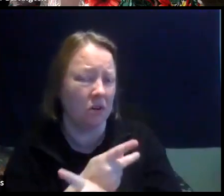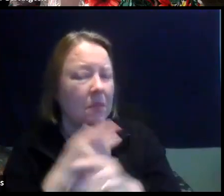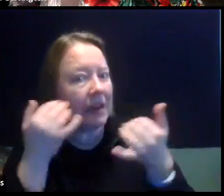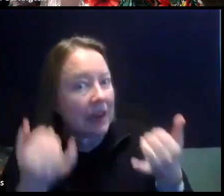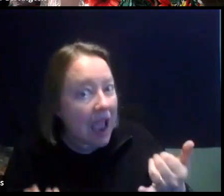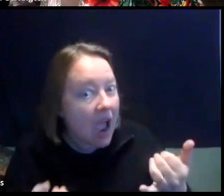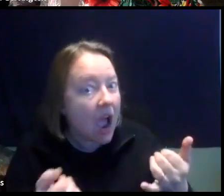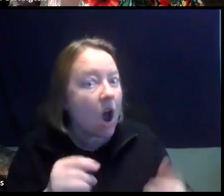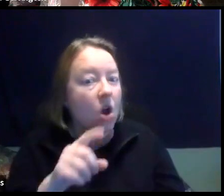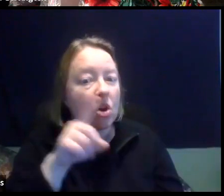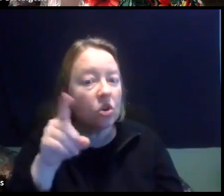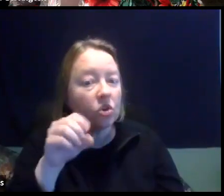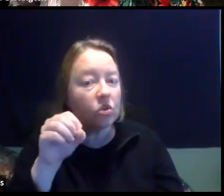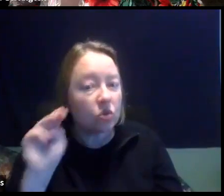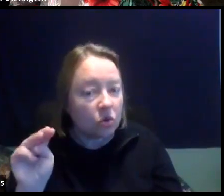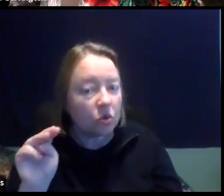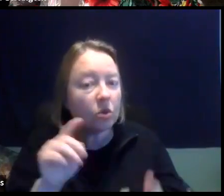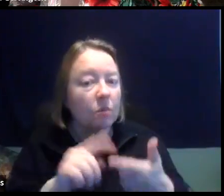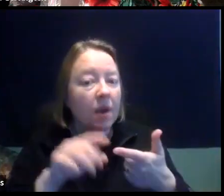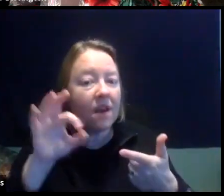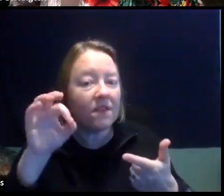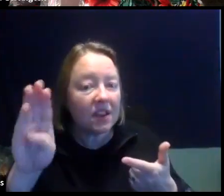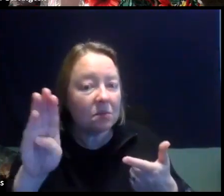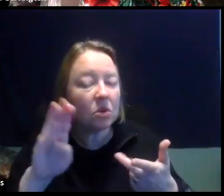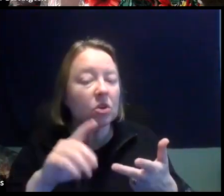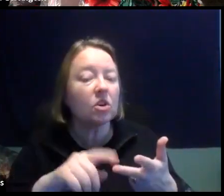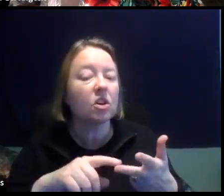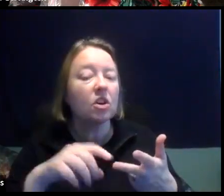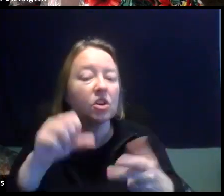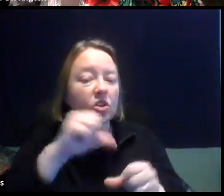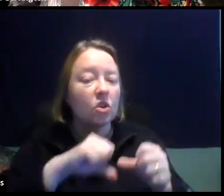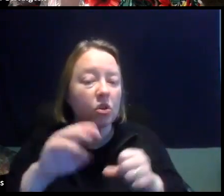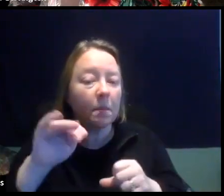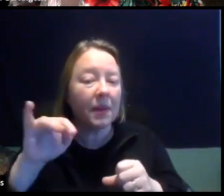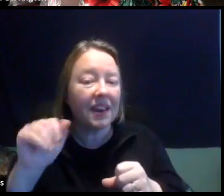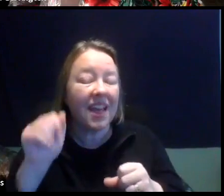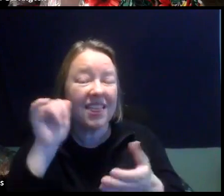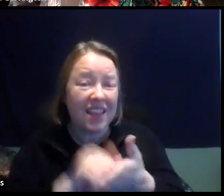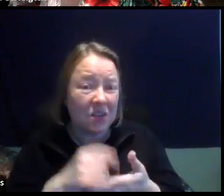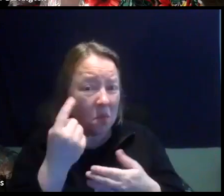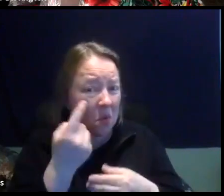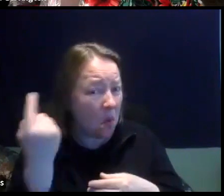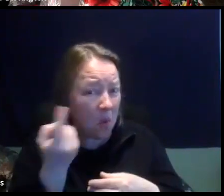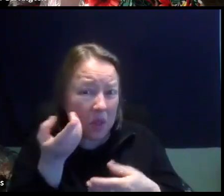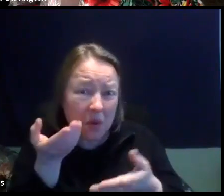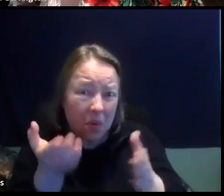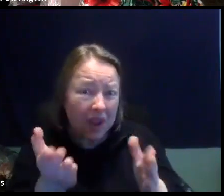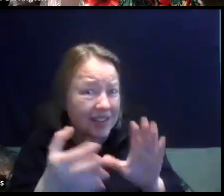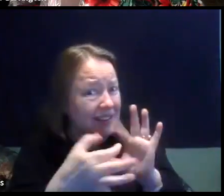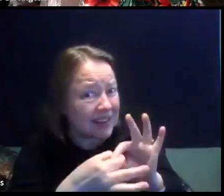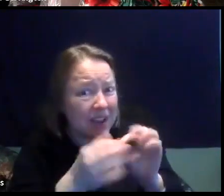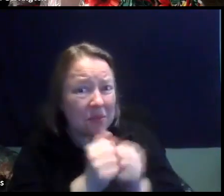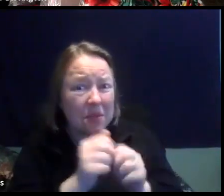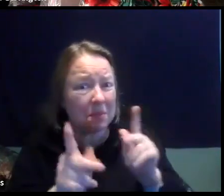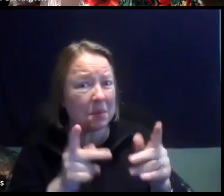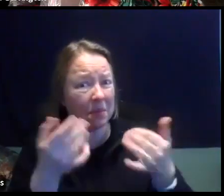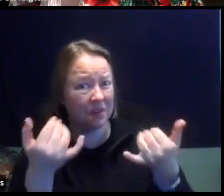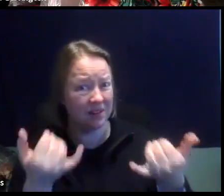Zoom and Facebook and social media is like one of the only ways to connect with people right